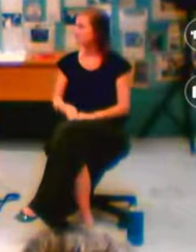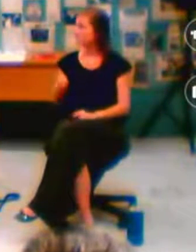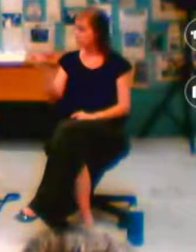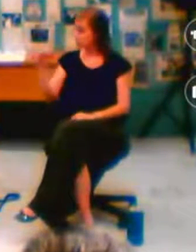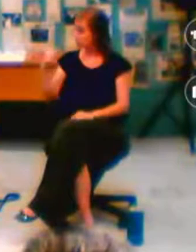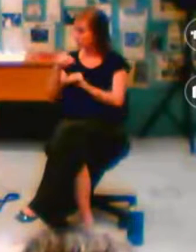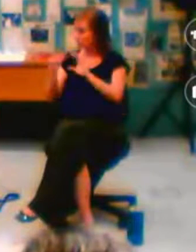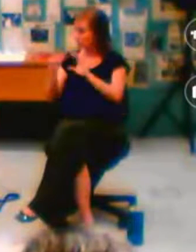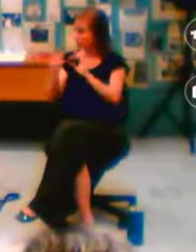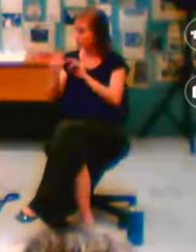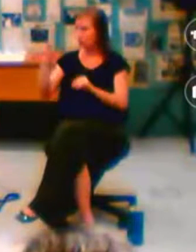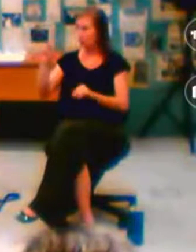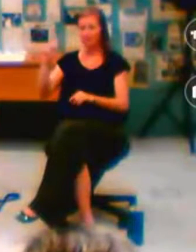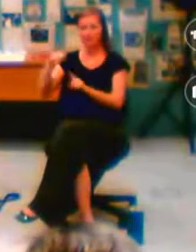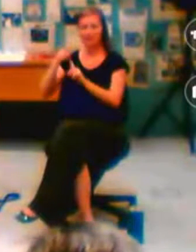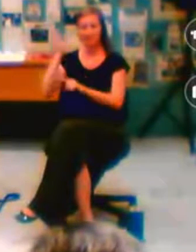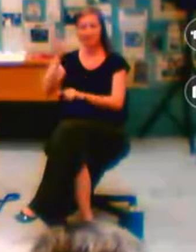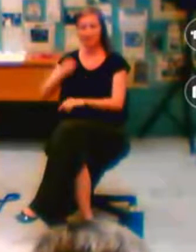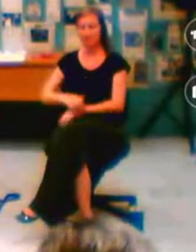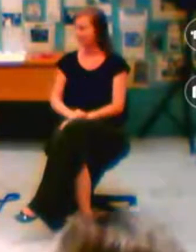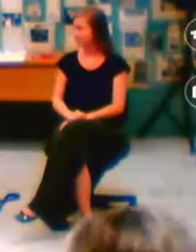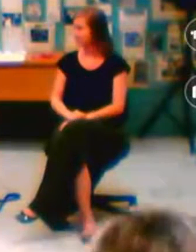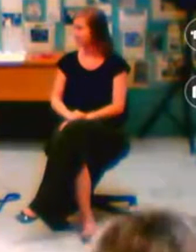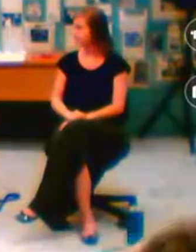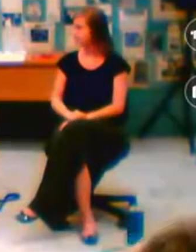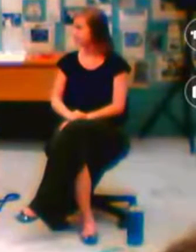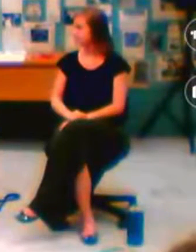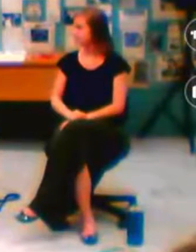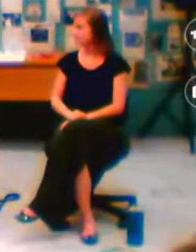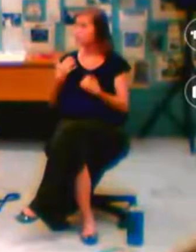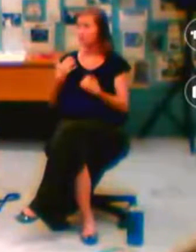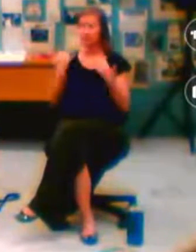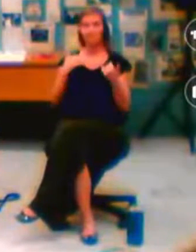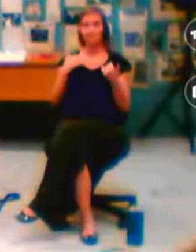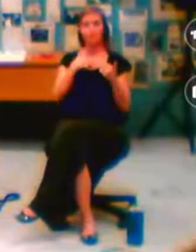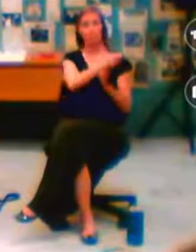know all of the answers, but this is why I support Colorado.